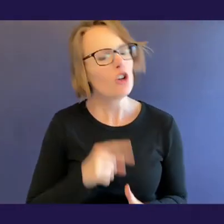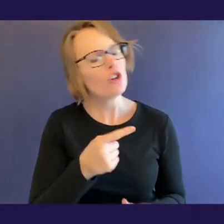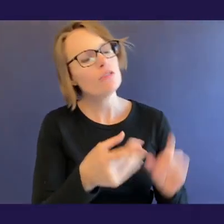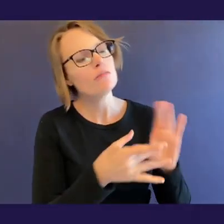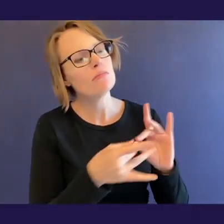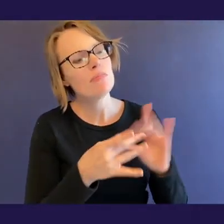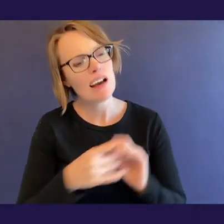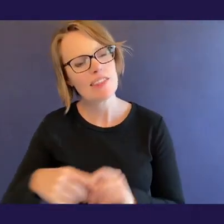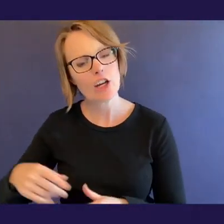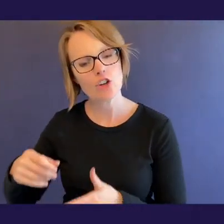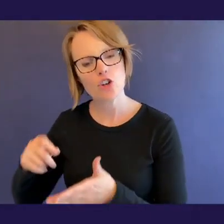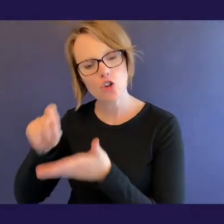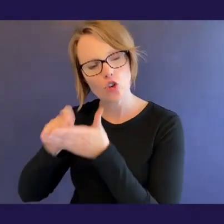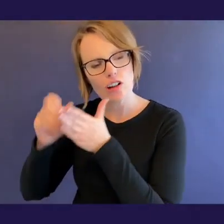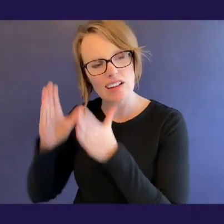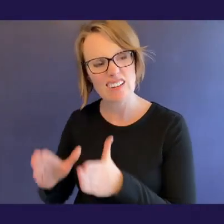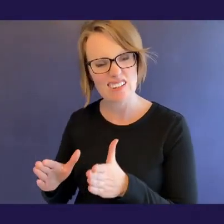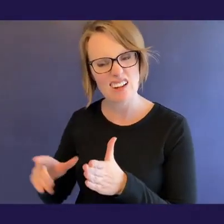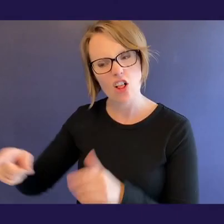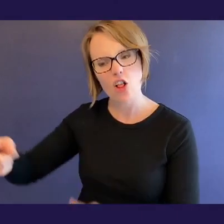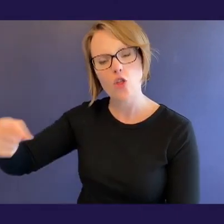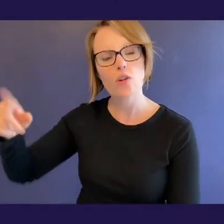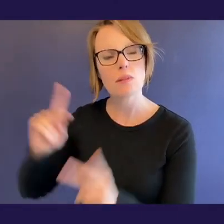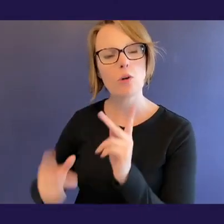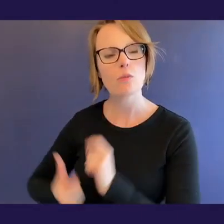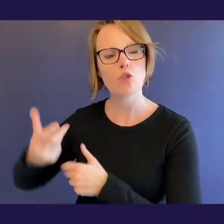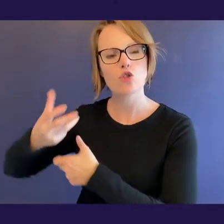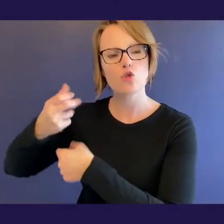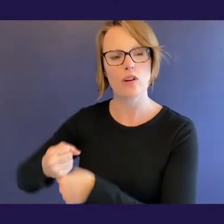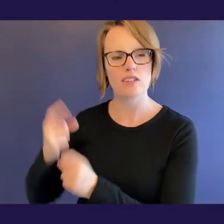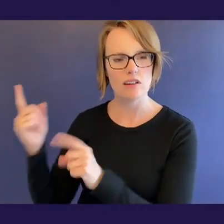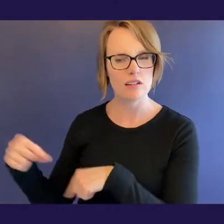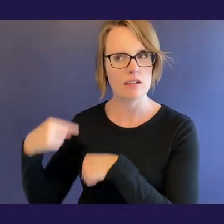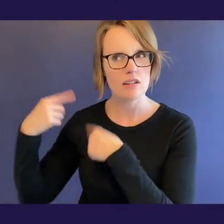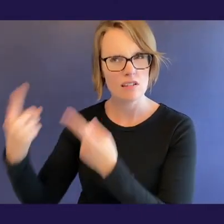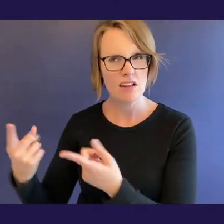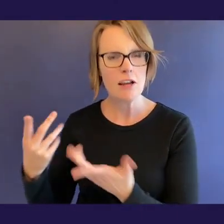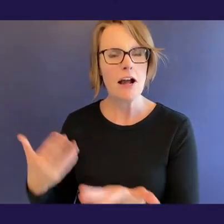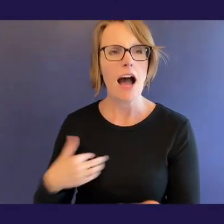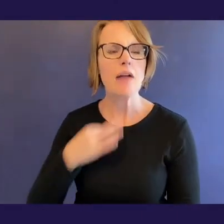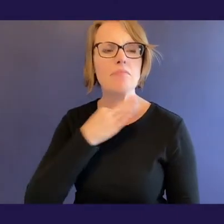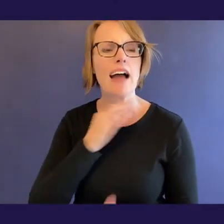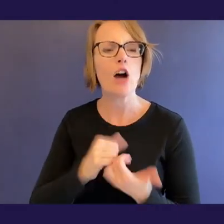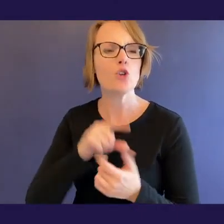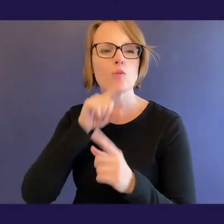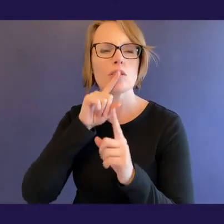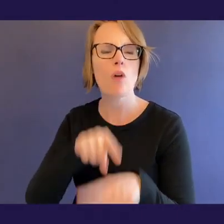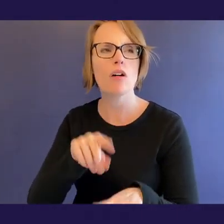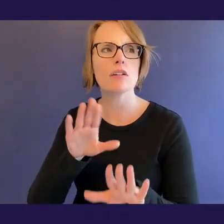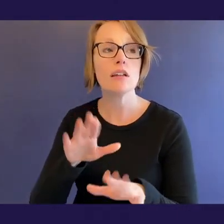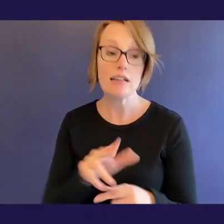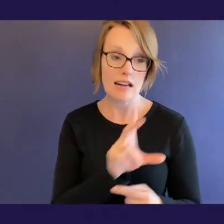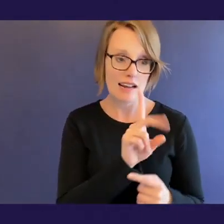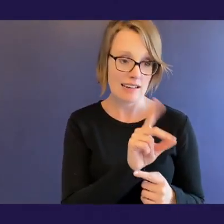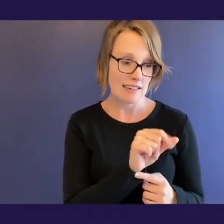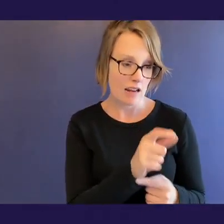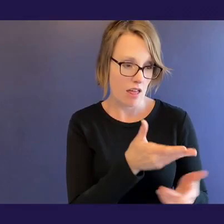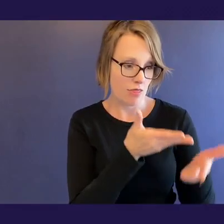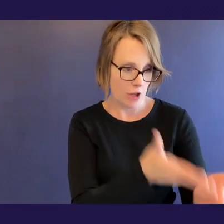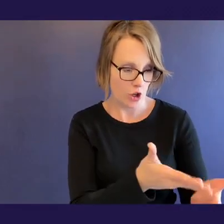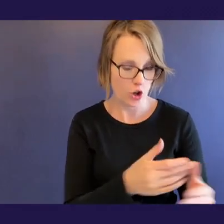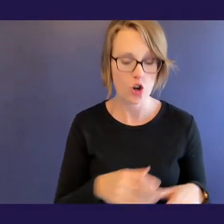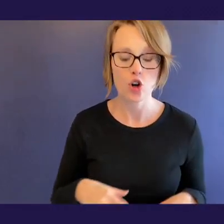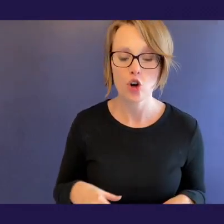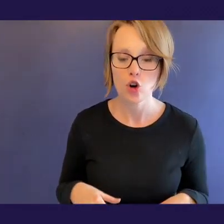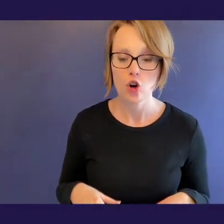You have all this data, you know exactly what you're looking at, but say the people that you want